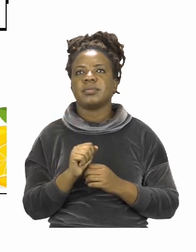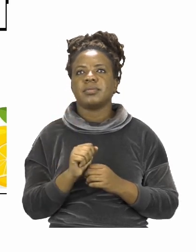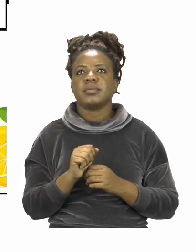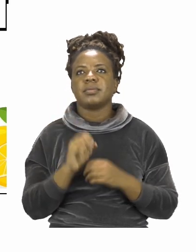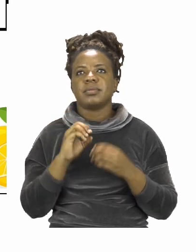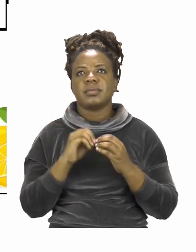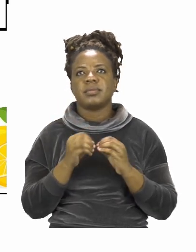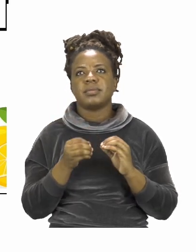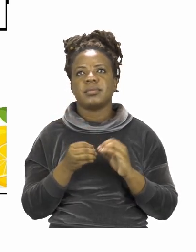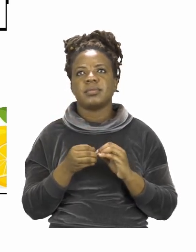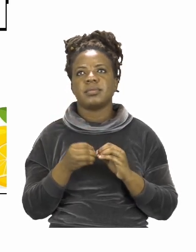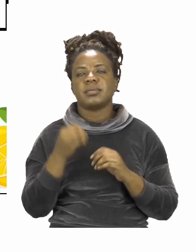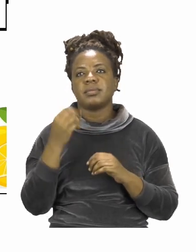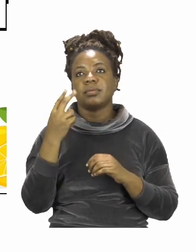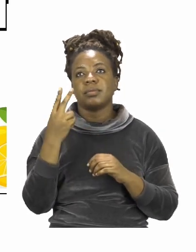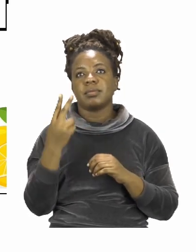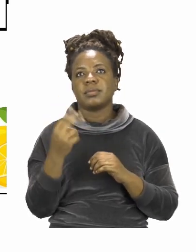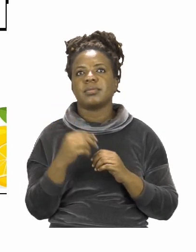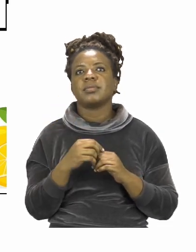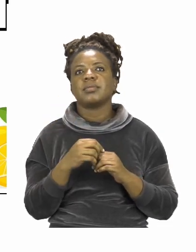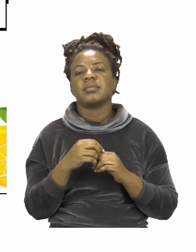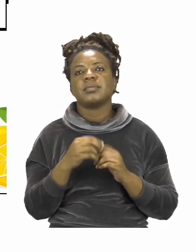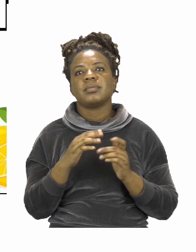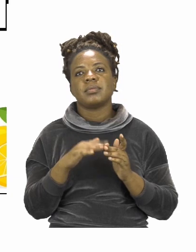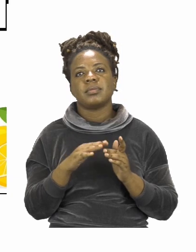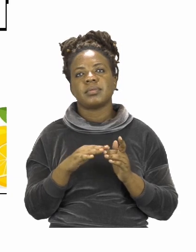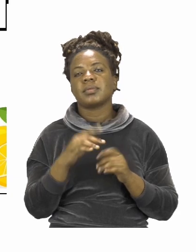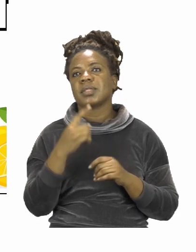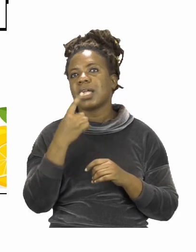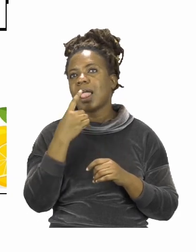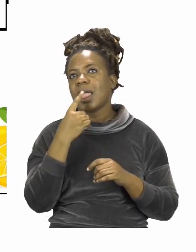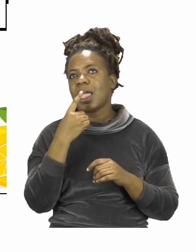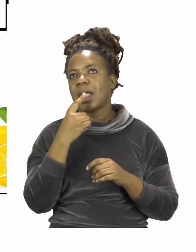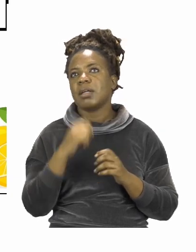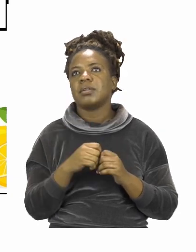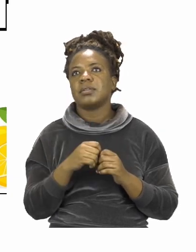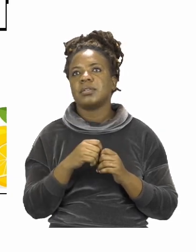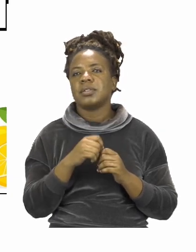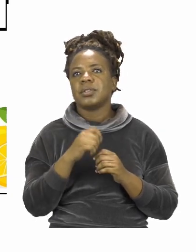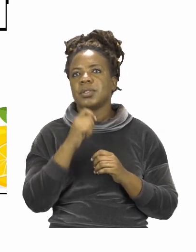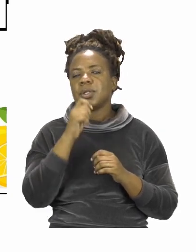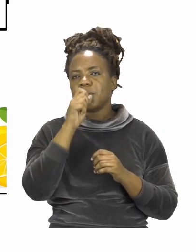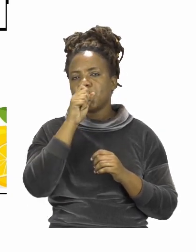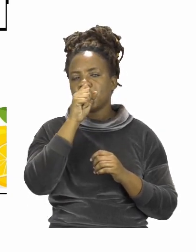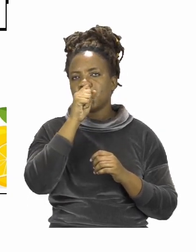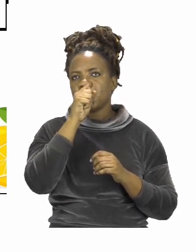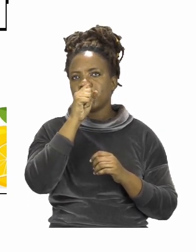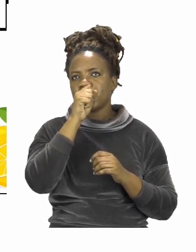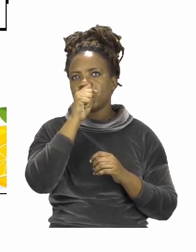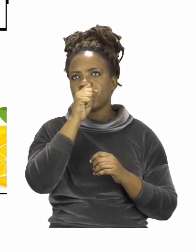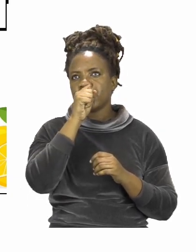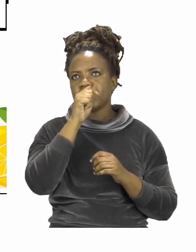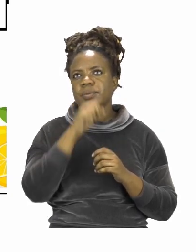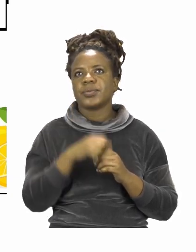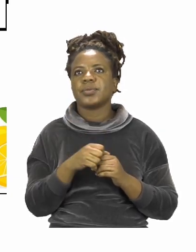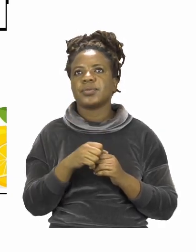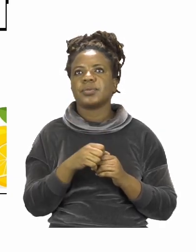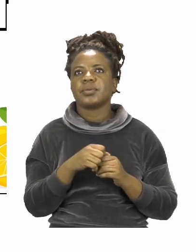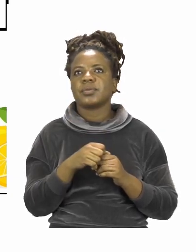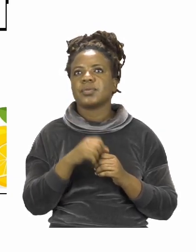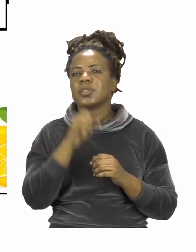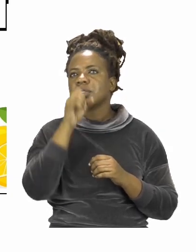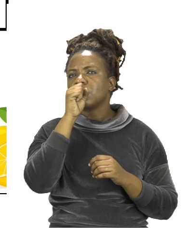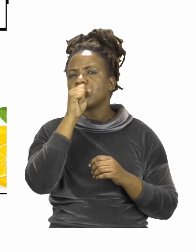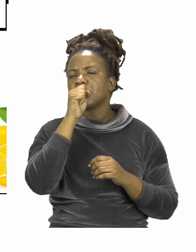Number 2 is also asking about taste. And there we have a lemon. Now, how does a lemon